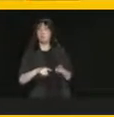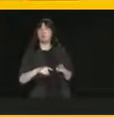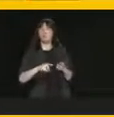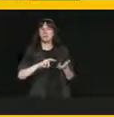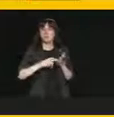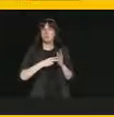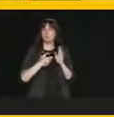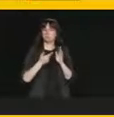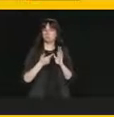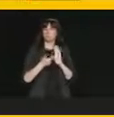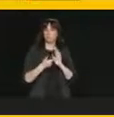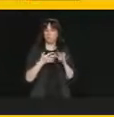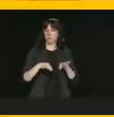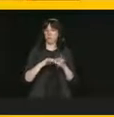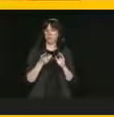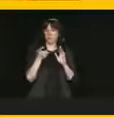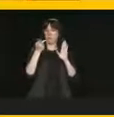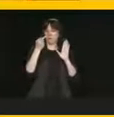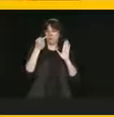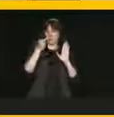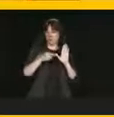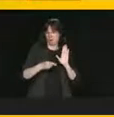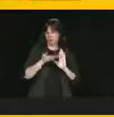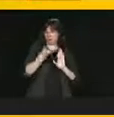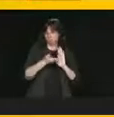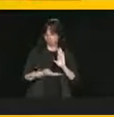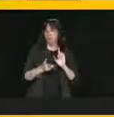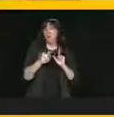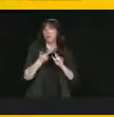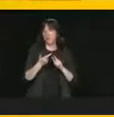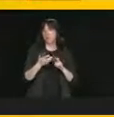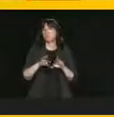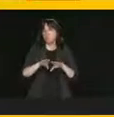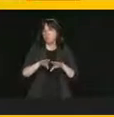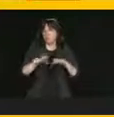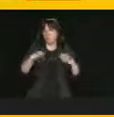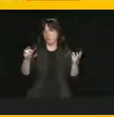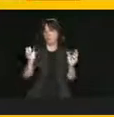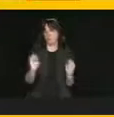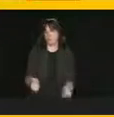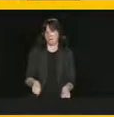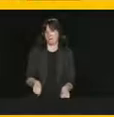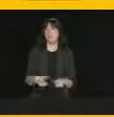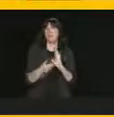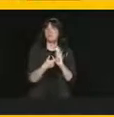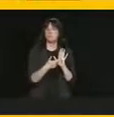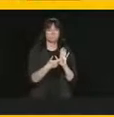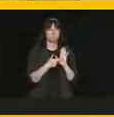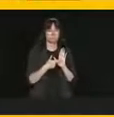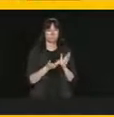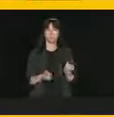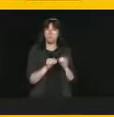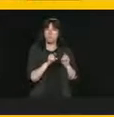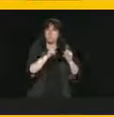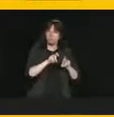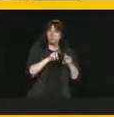place before we can begin to lift the restrictions. For example, the ability to test and